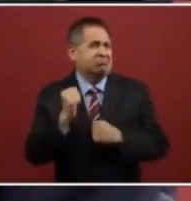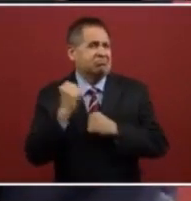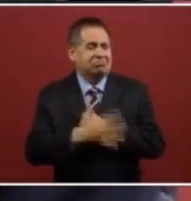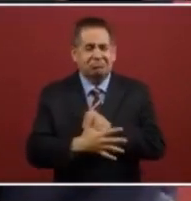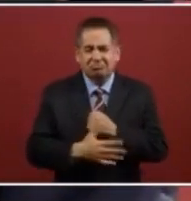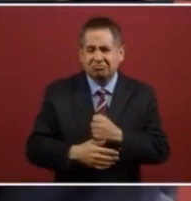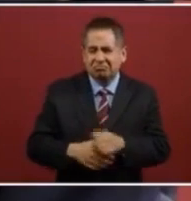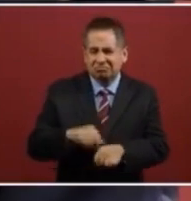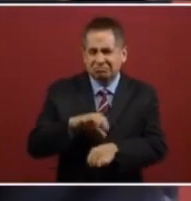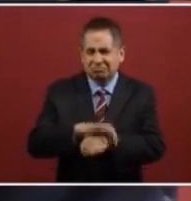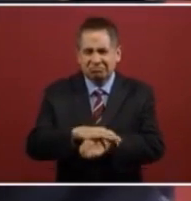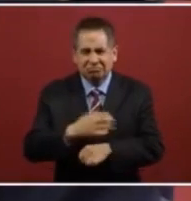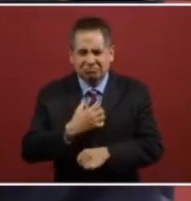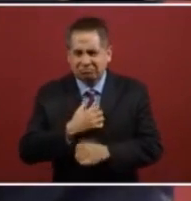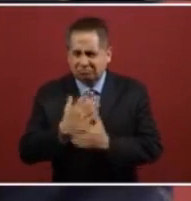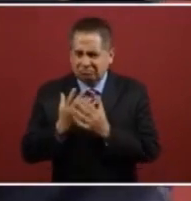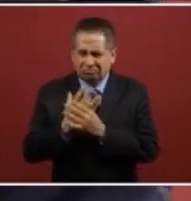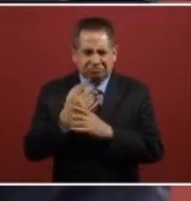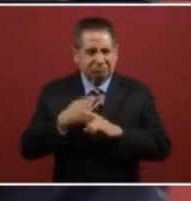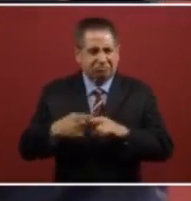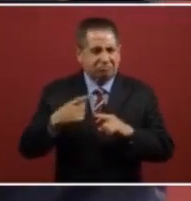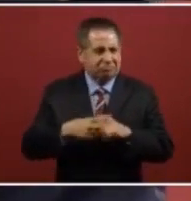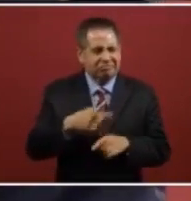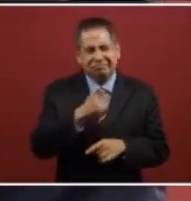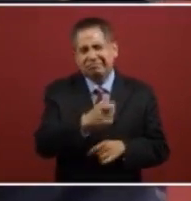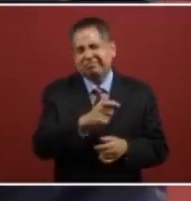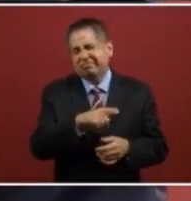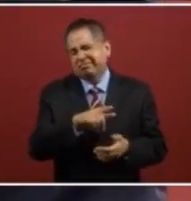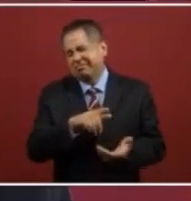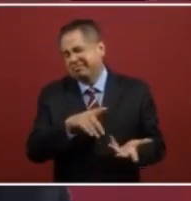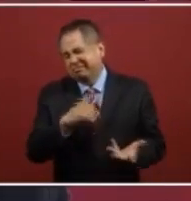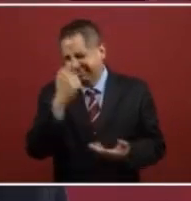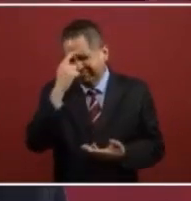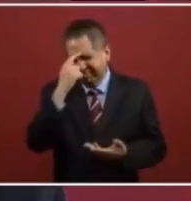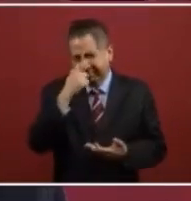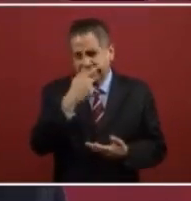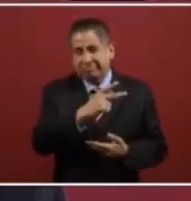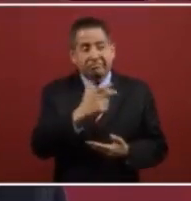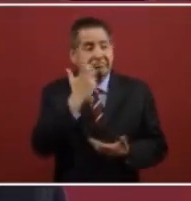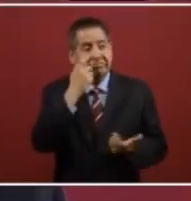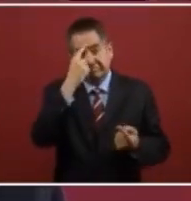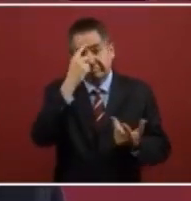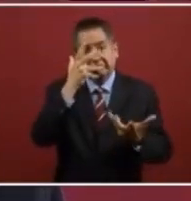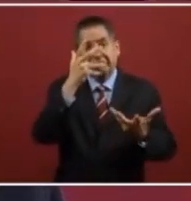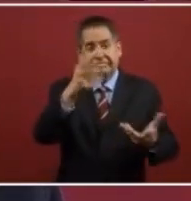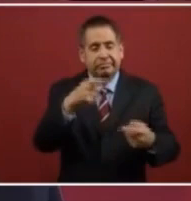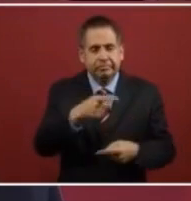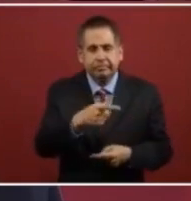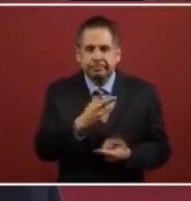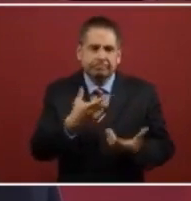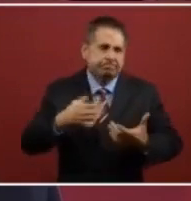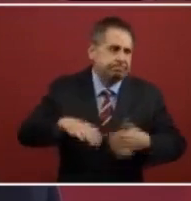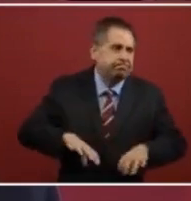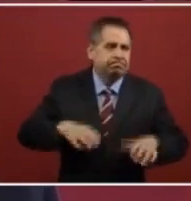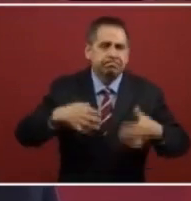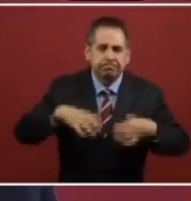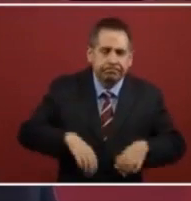jewels, todo ese lujo barato all these luxuries. como estilo de vida. And that was their Entonces, style of